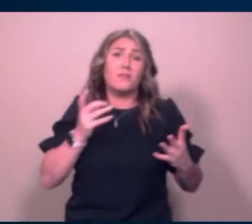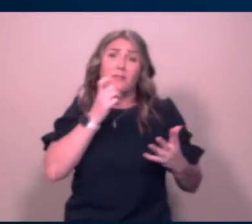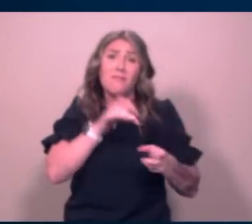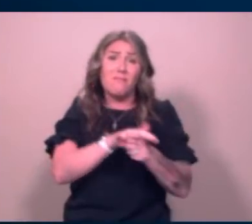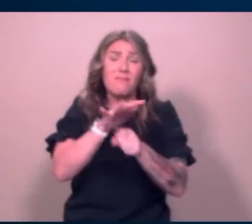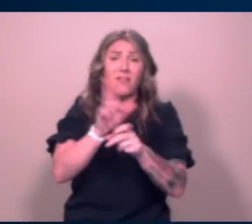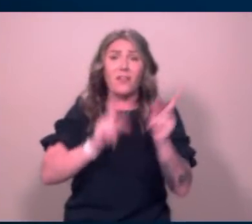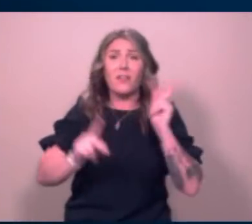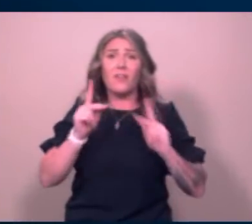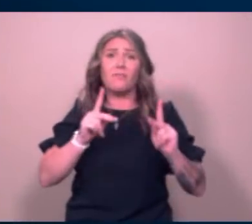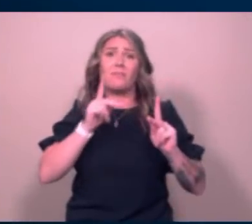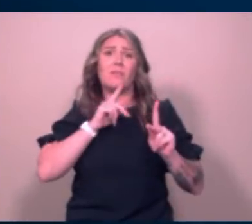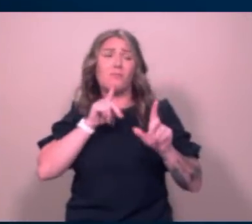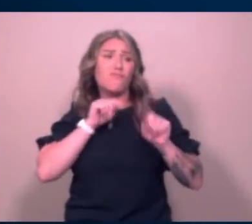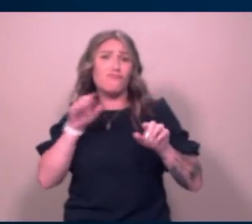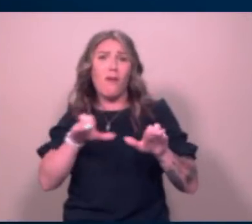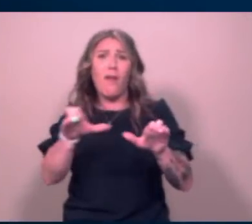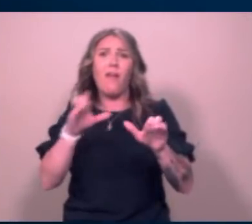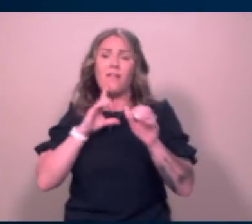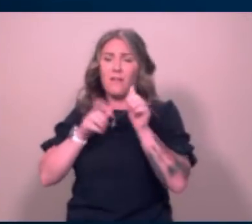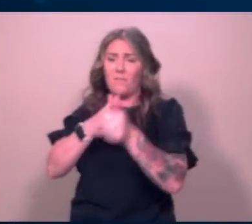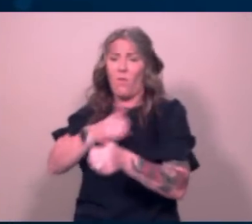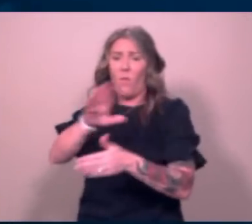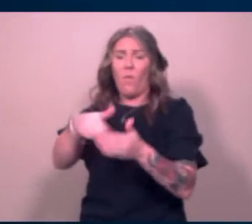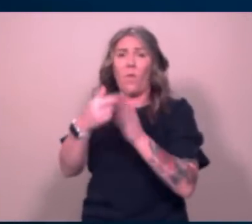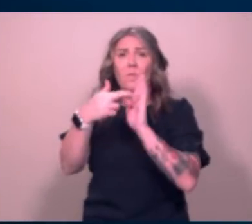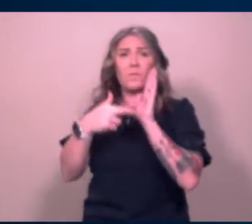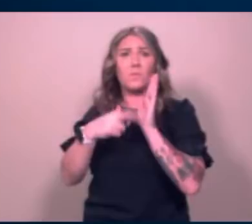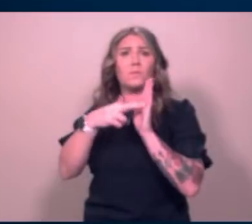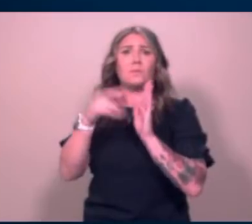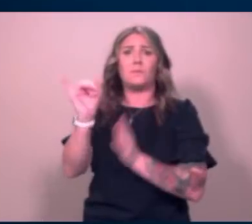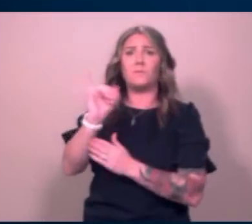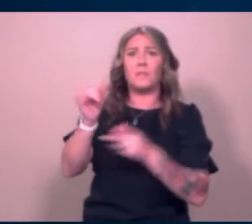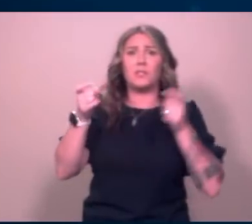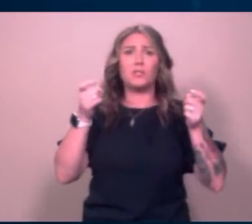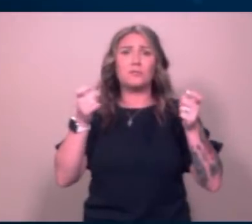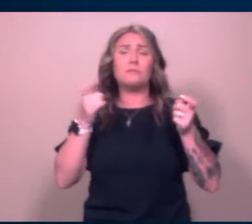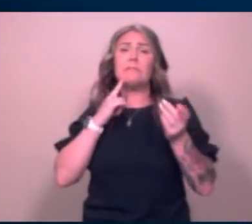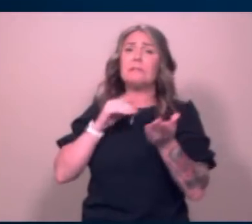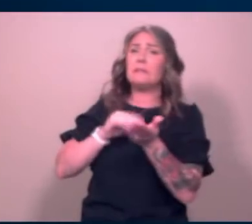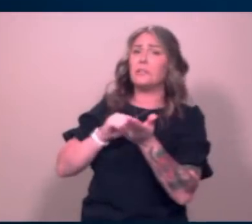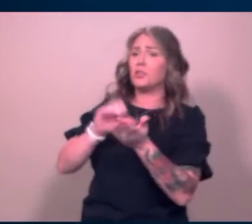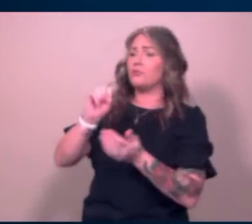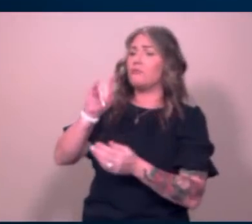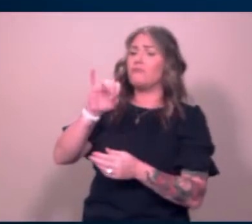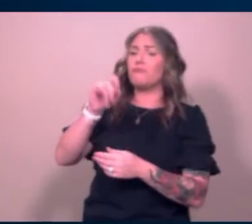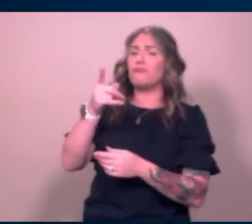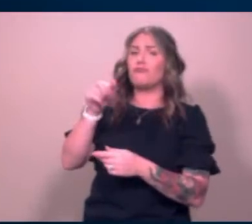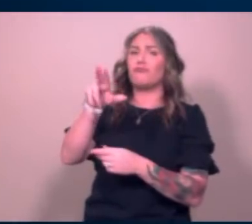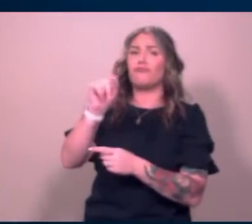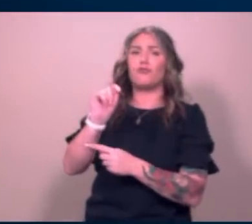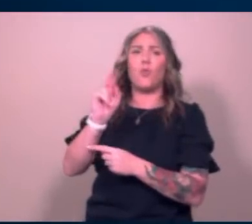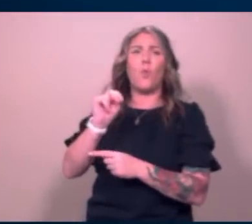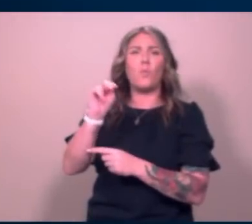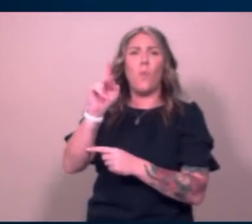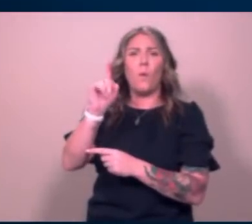people reacting strongly to follow those rules of infection control. Dr. Jim Stewart, Chief Medical Officer at North Kansas City Hospital. Tell us the numbers